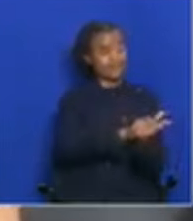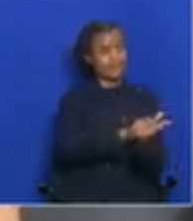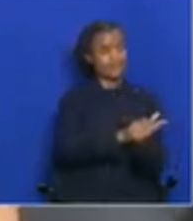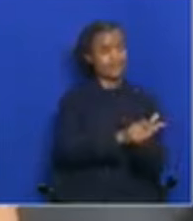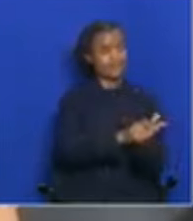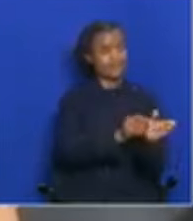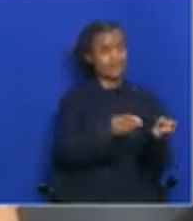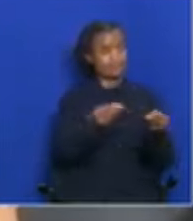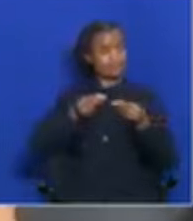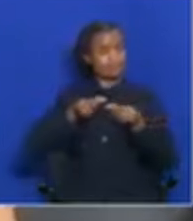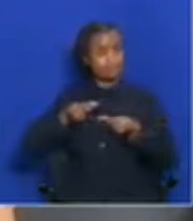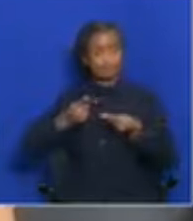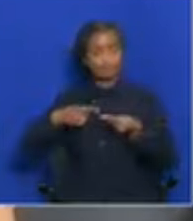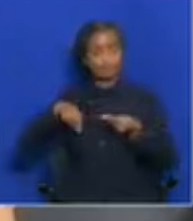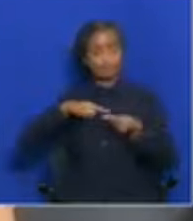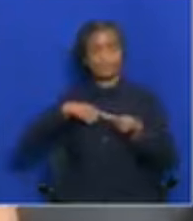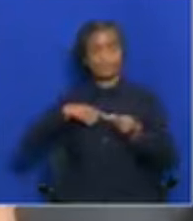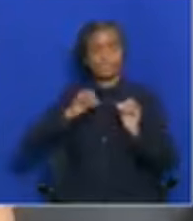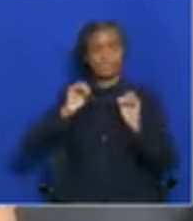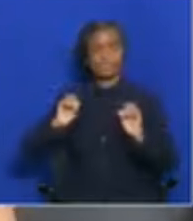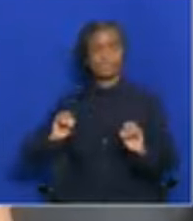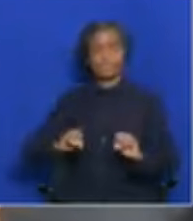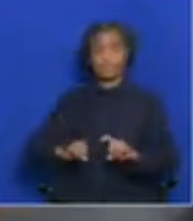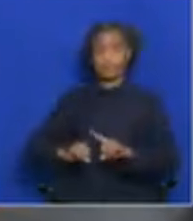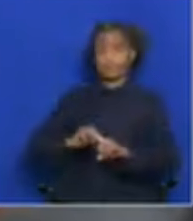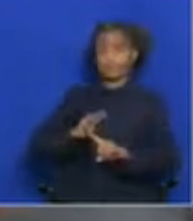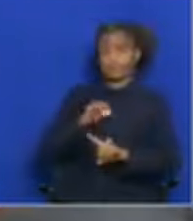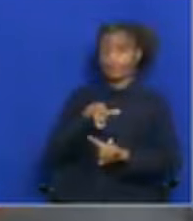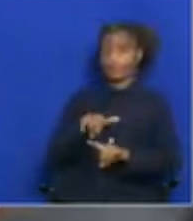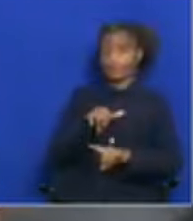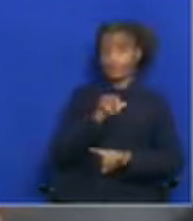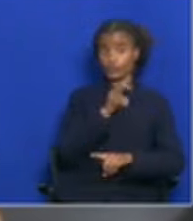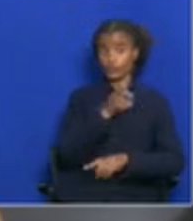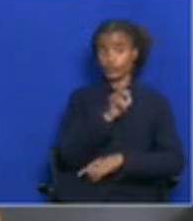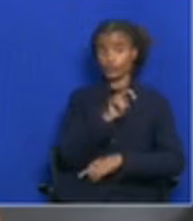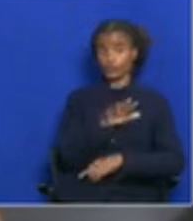30 May 2025 one that was displayed here at the Commission.